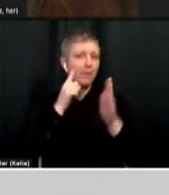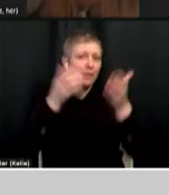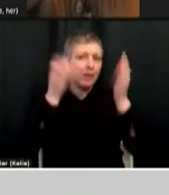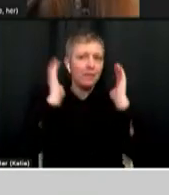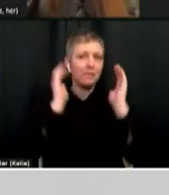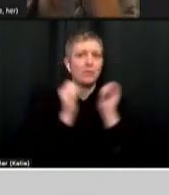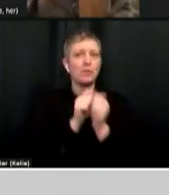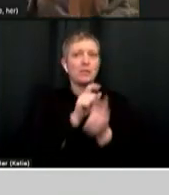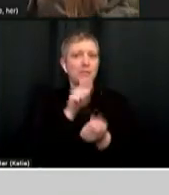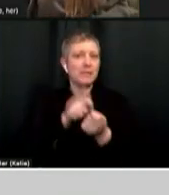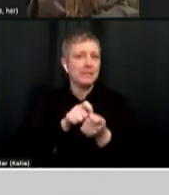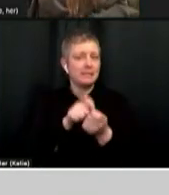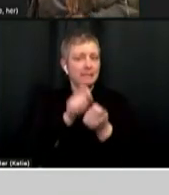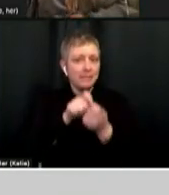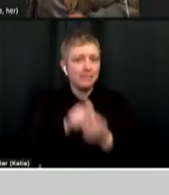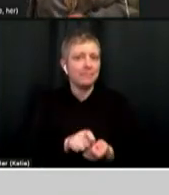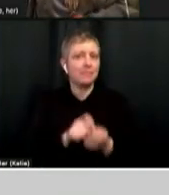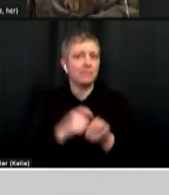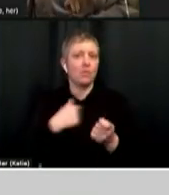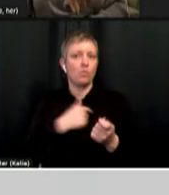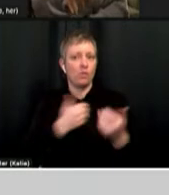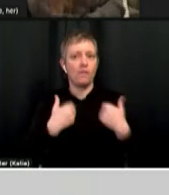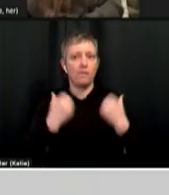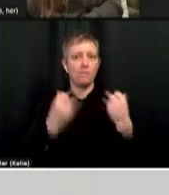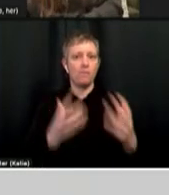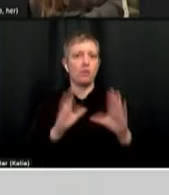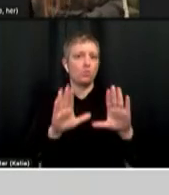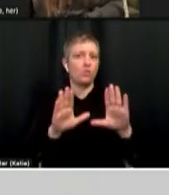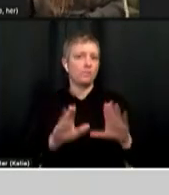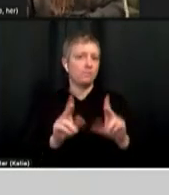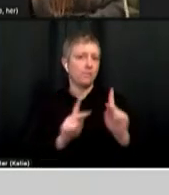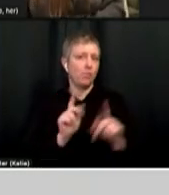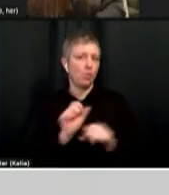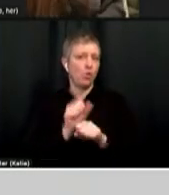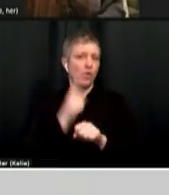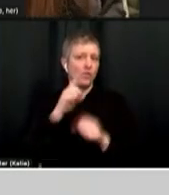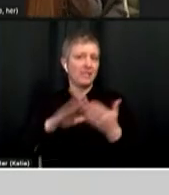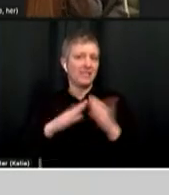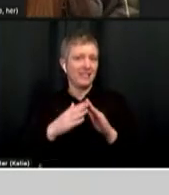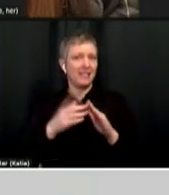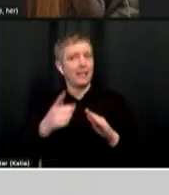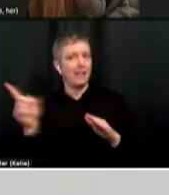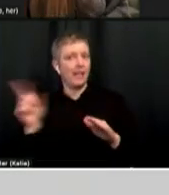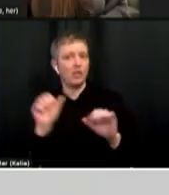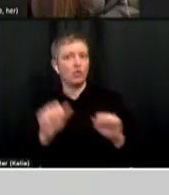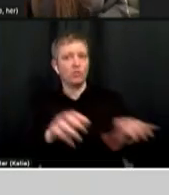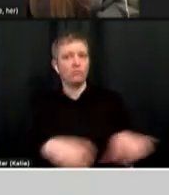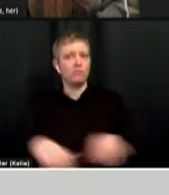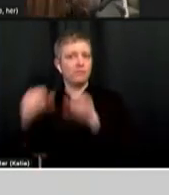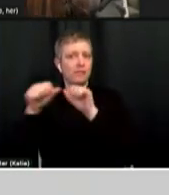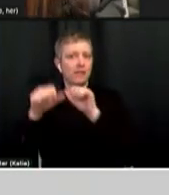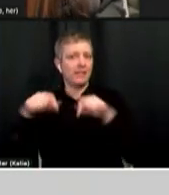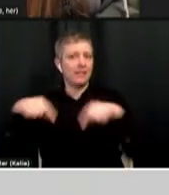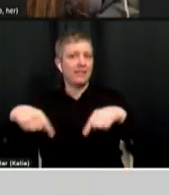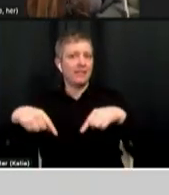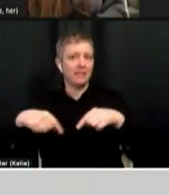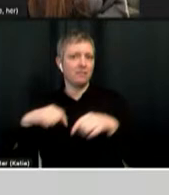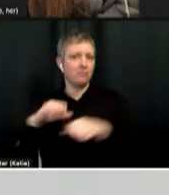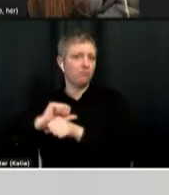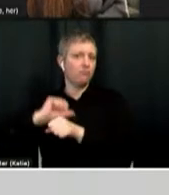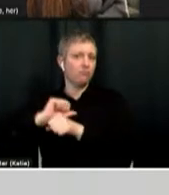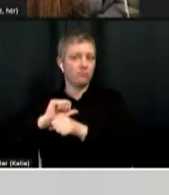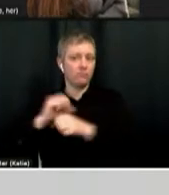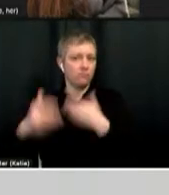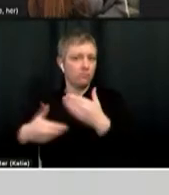people working for the city who I think could take on this effort and do a really good job with it. You know,